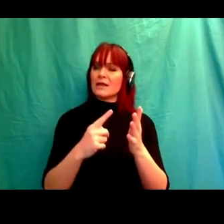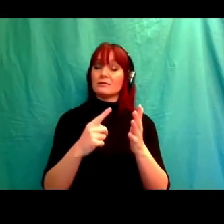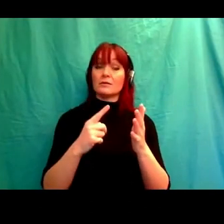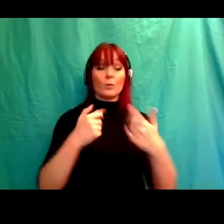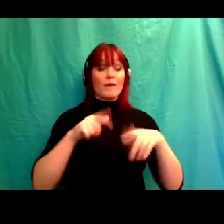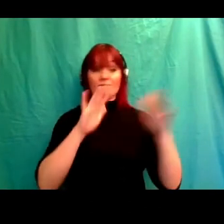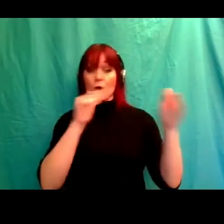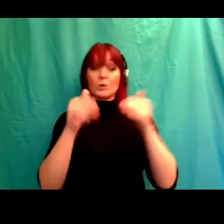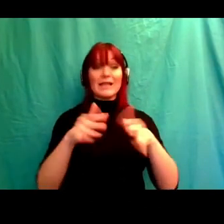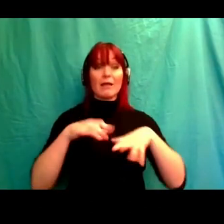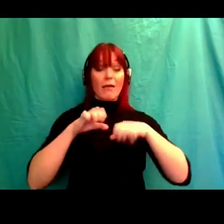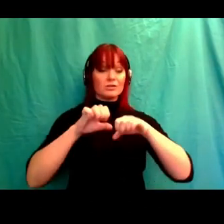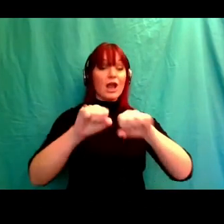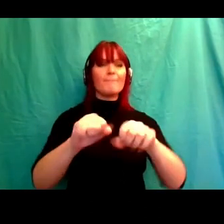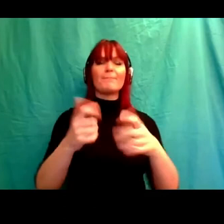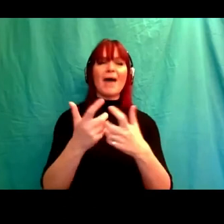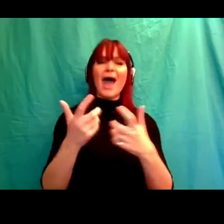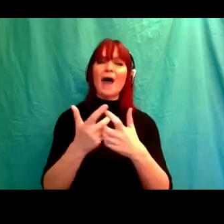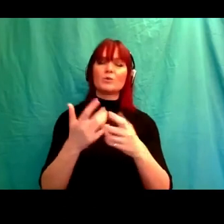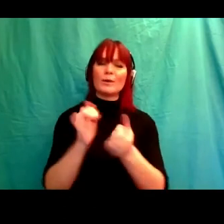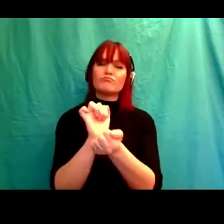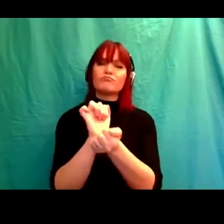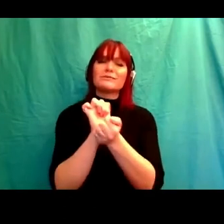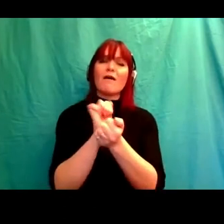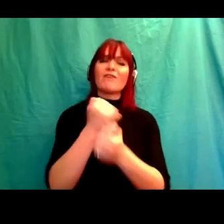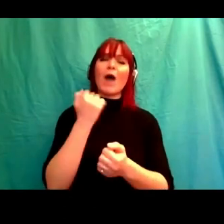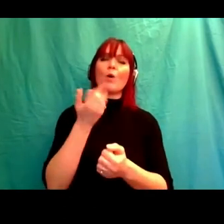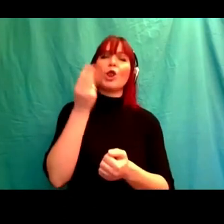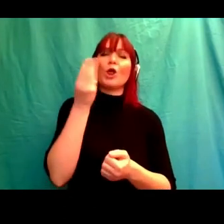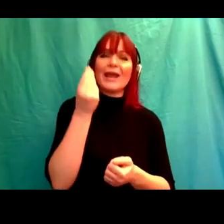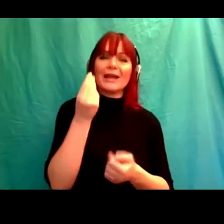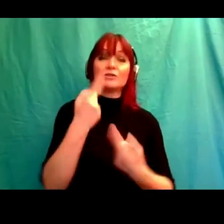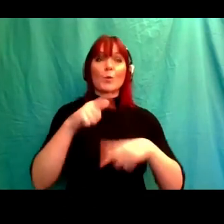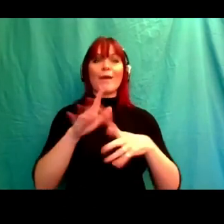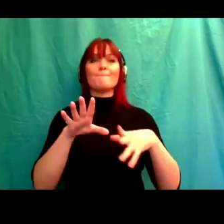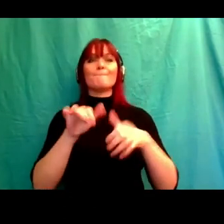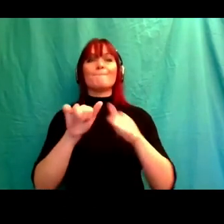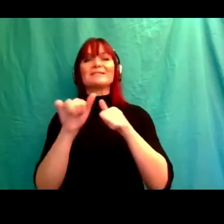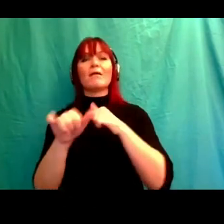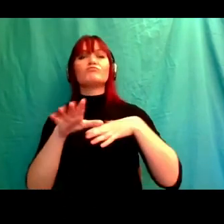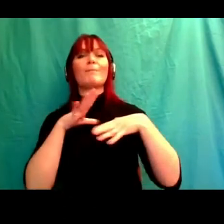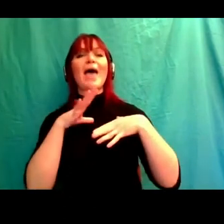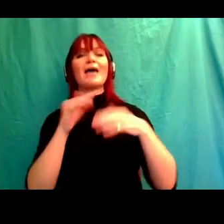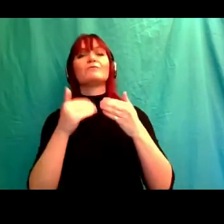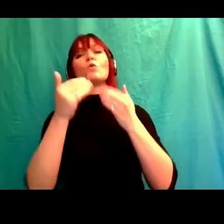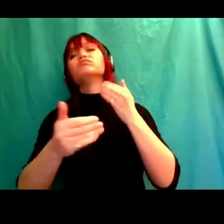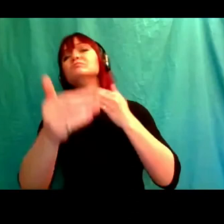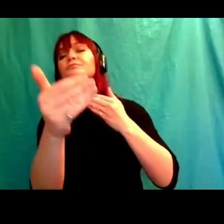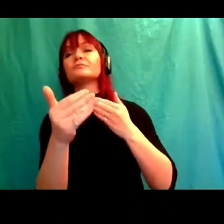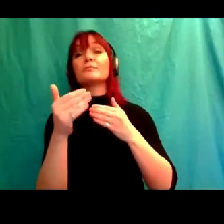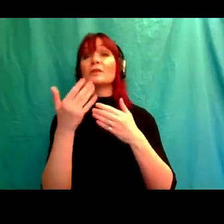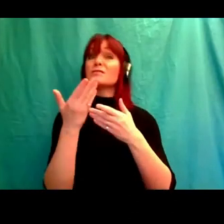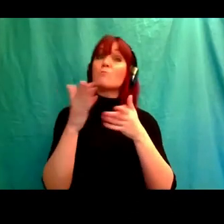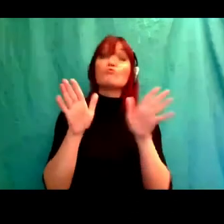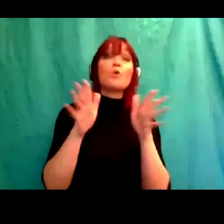do we preserve our learning from this and being better prepared? So we've started to touch on that, but there may be kind of broader learning as well from